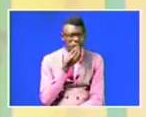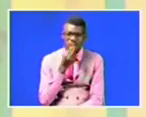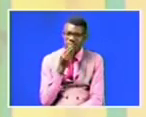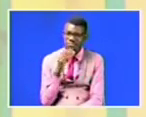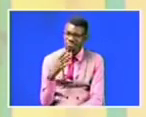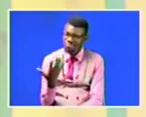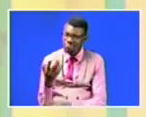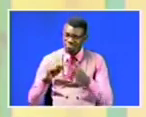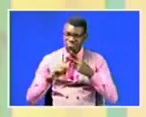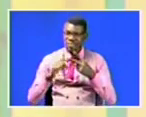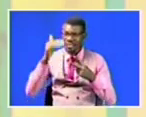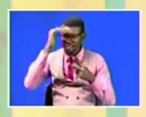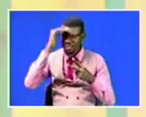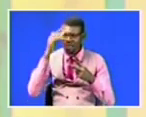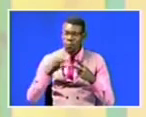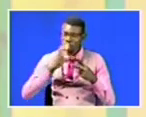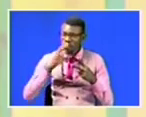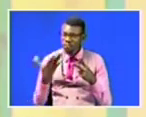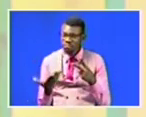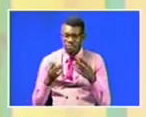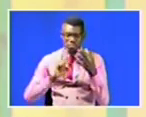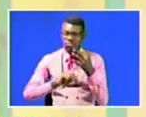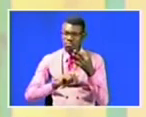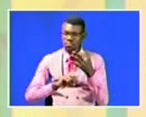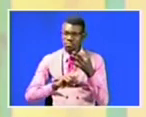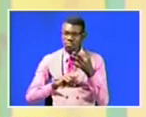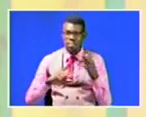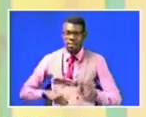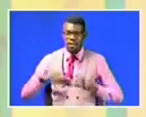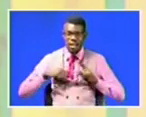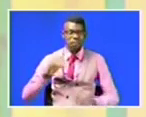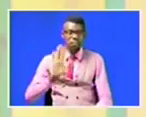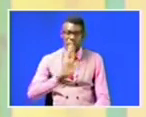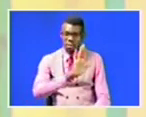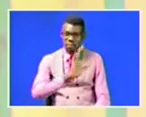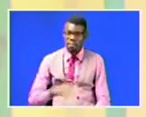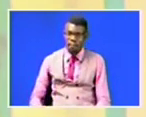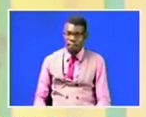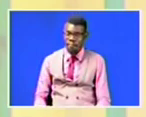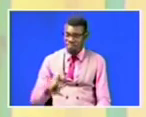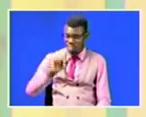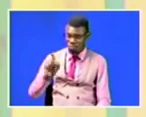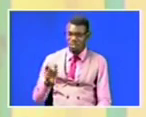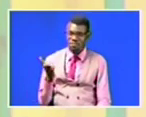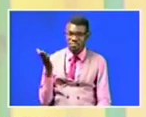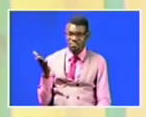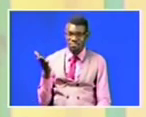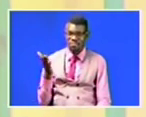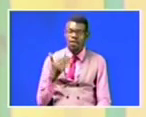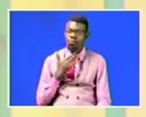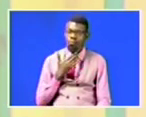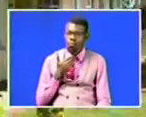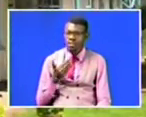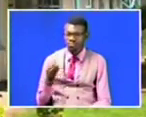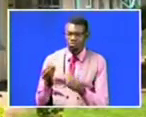Is it the drinks that they take? Or even, is it about their lifestyle? That is a puzzle that we want to